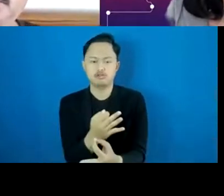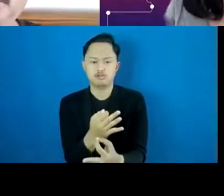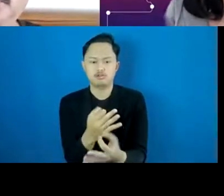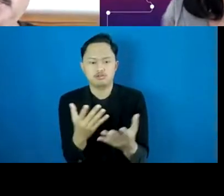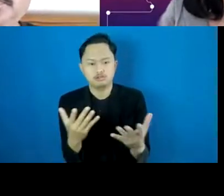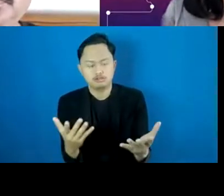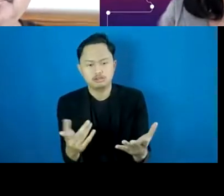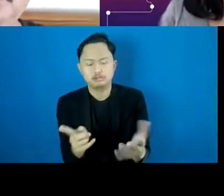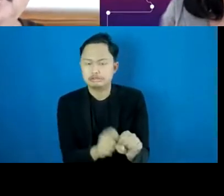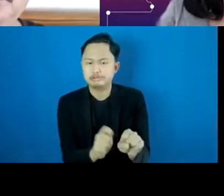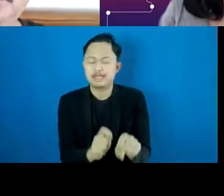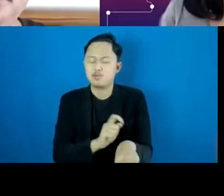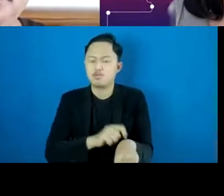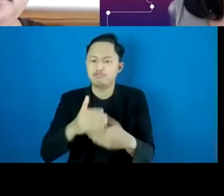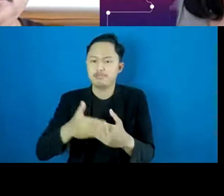heat, as well as